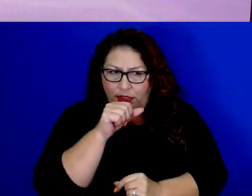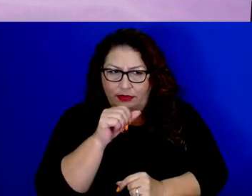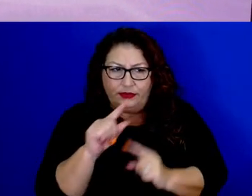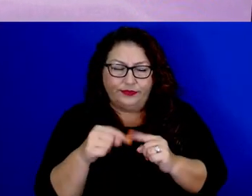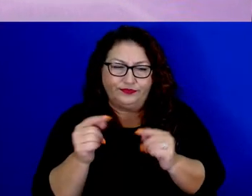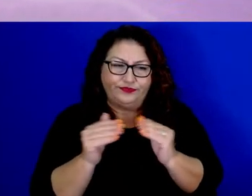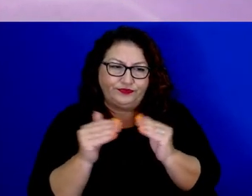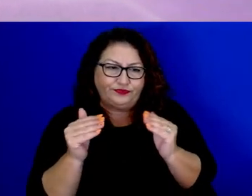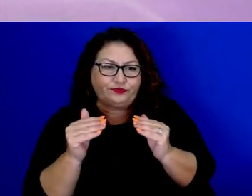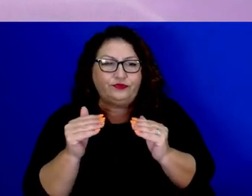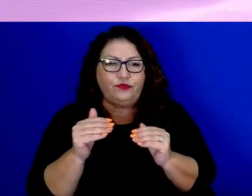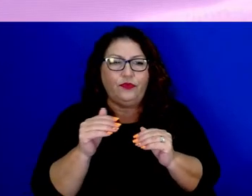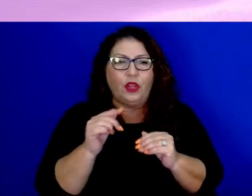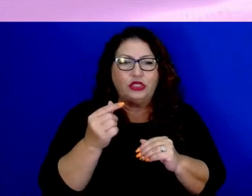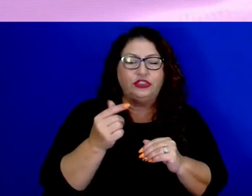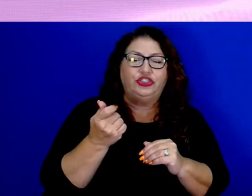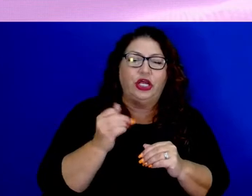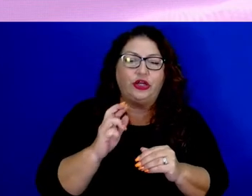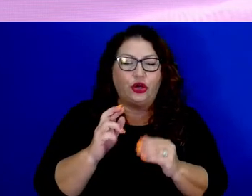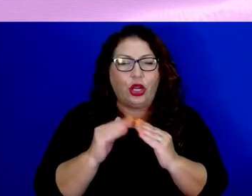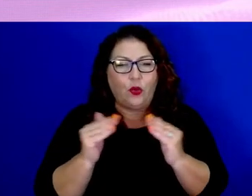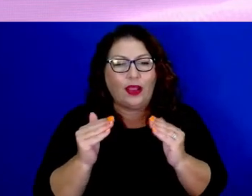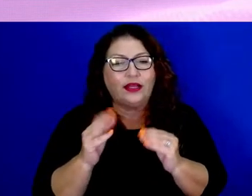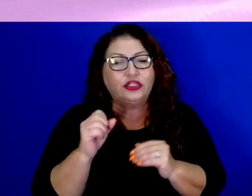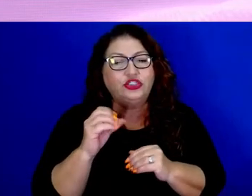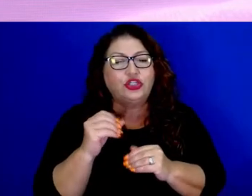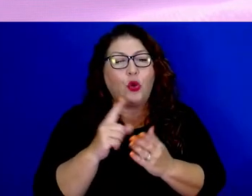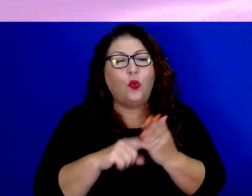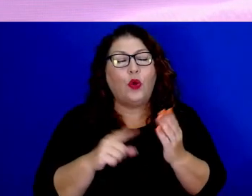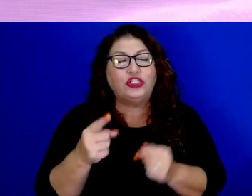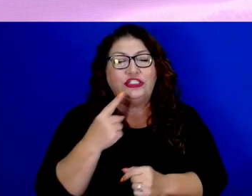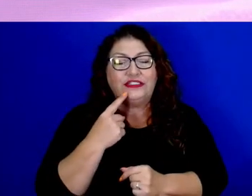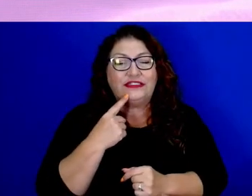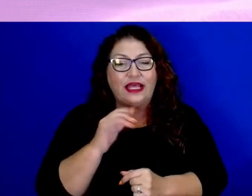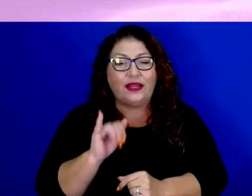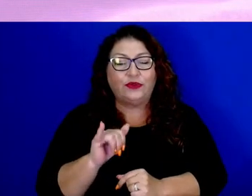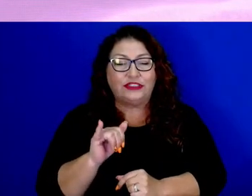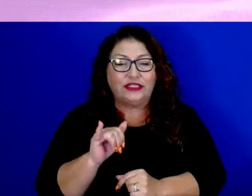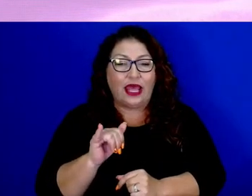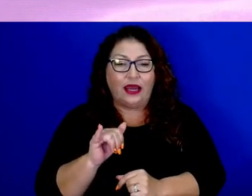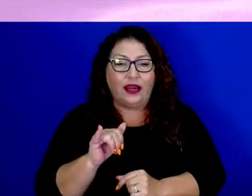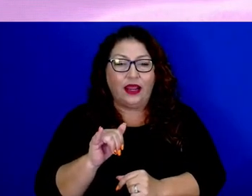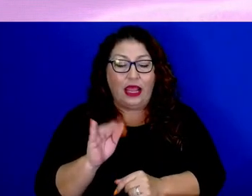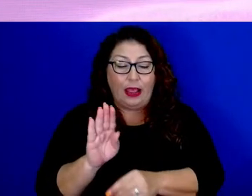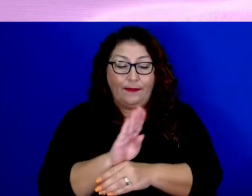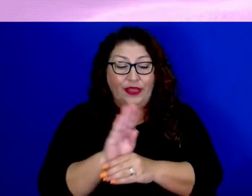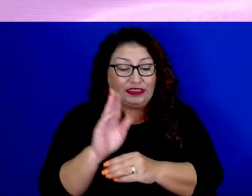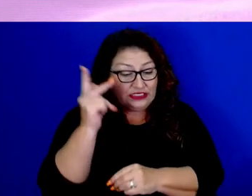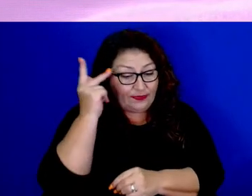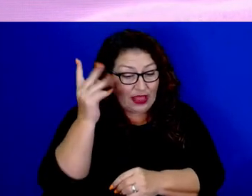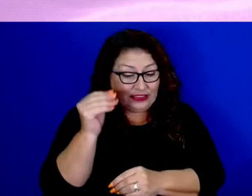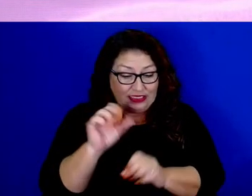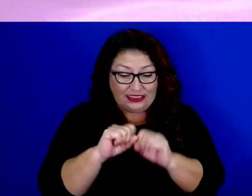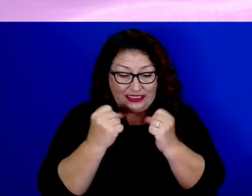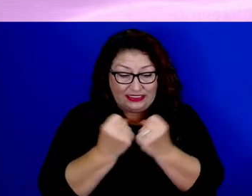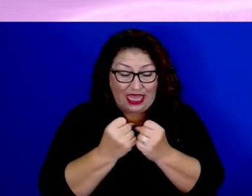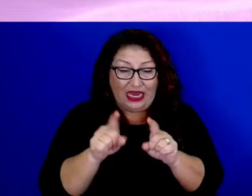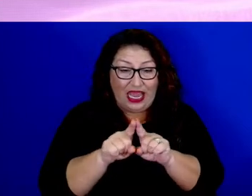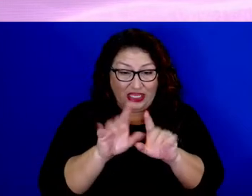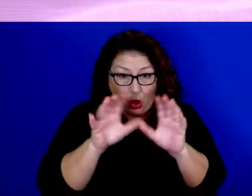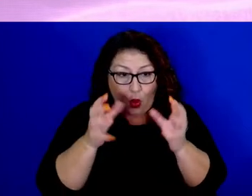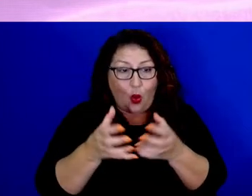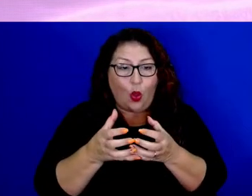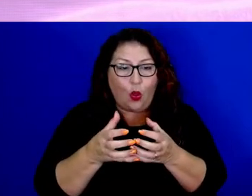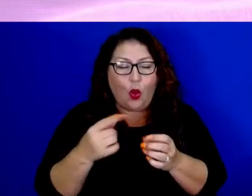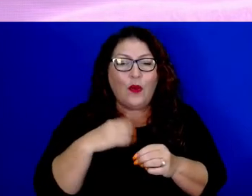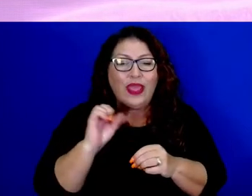gender equality. So what she said was, in business, politics, and society as a whole, we can only reach our